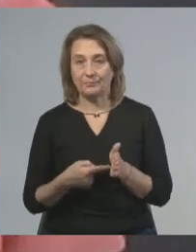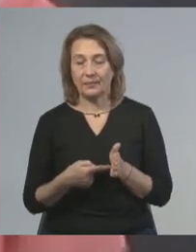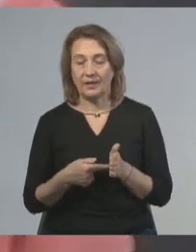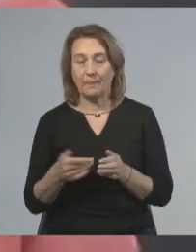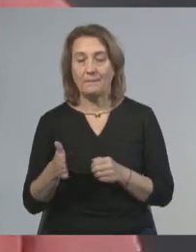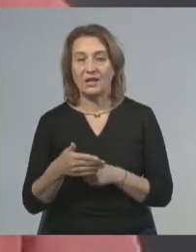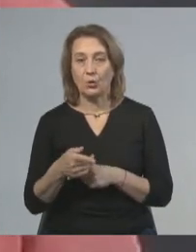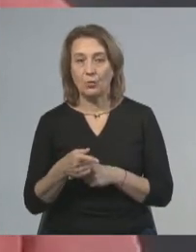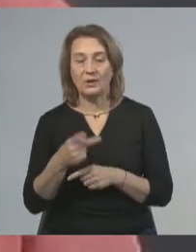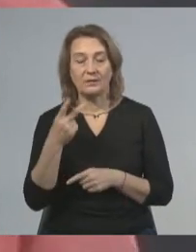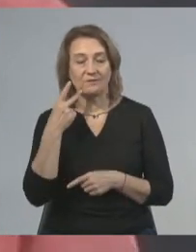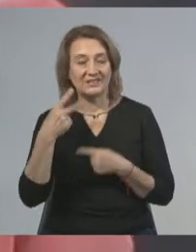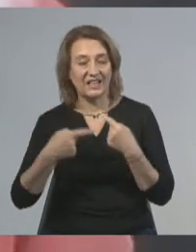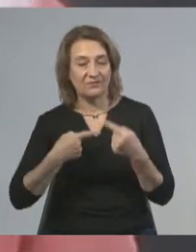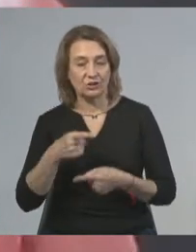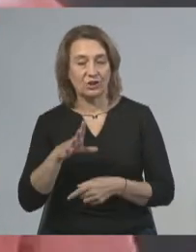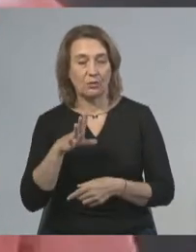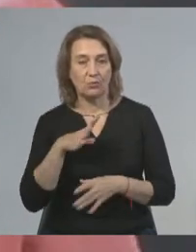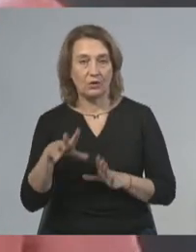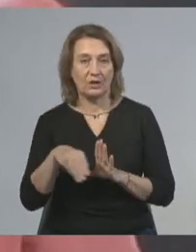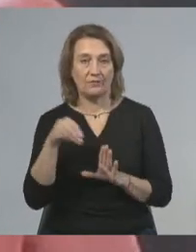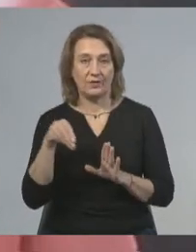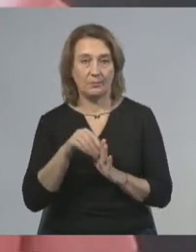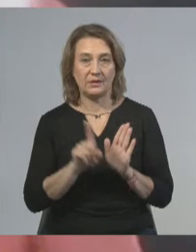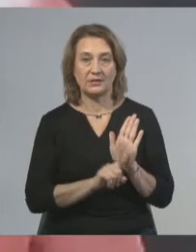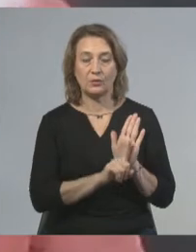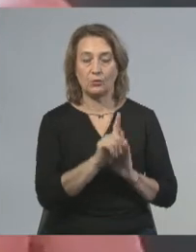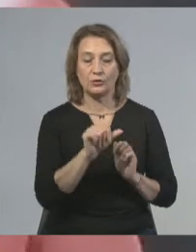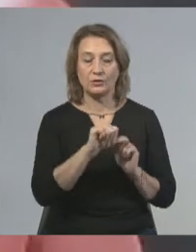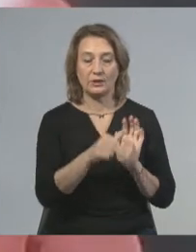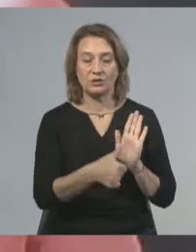and there were always elections there